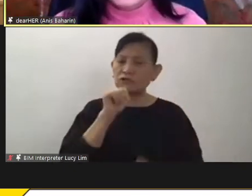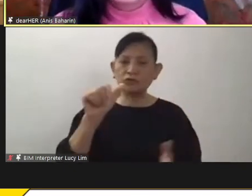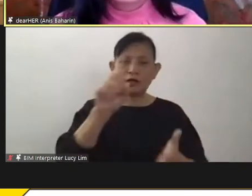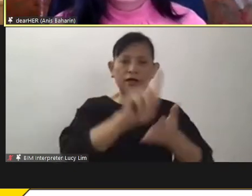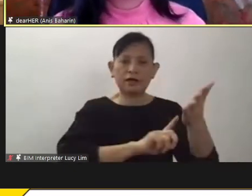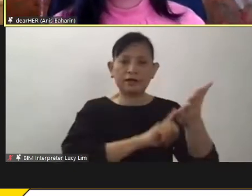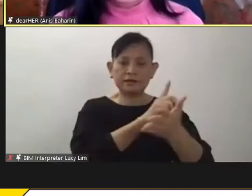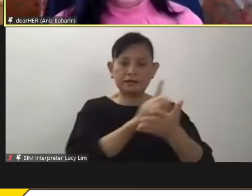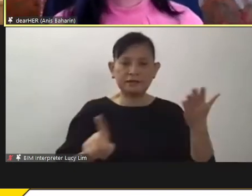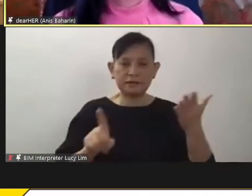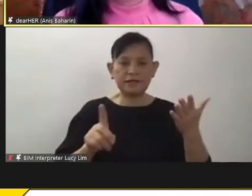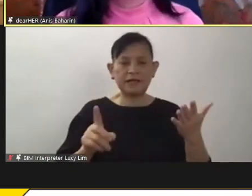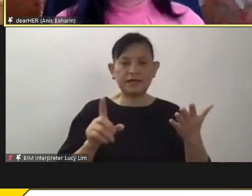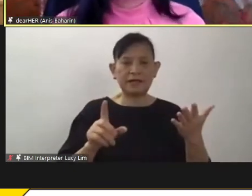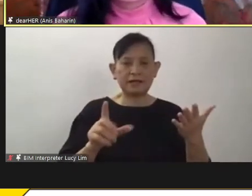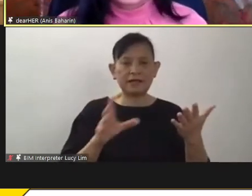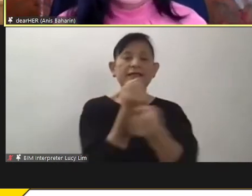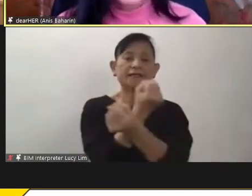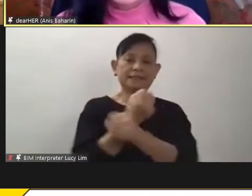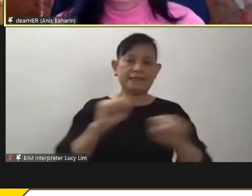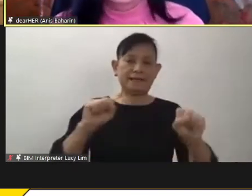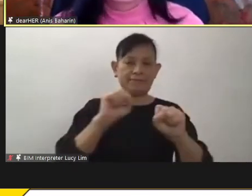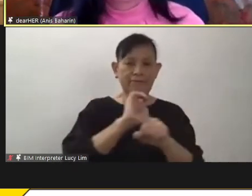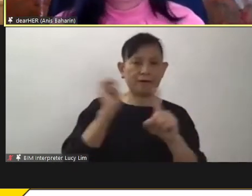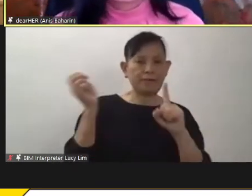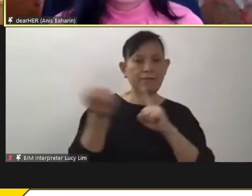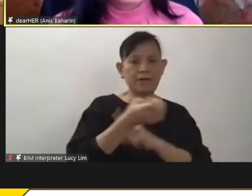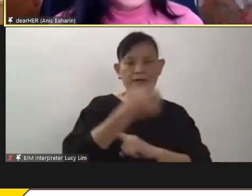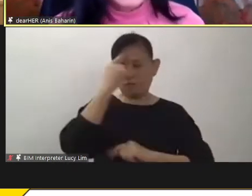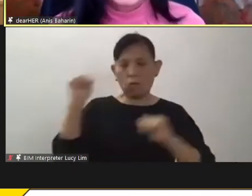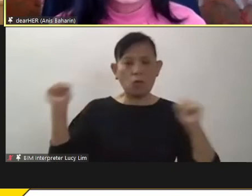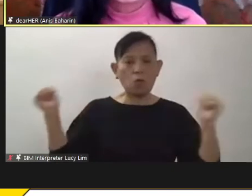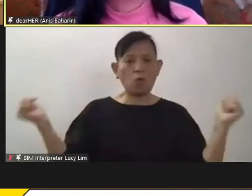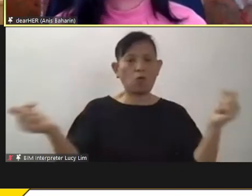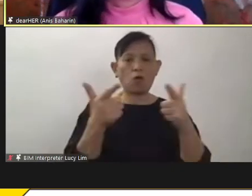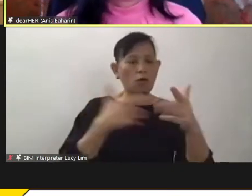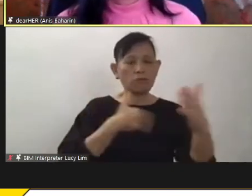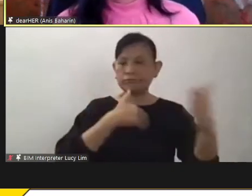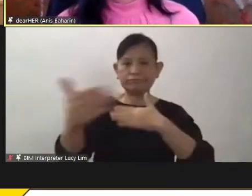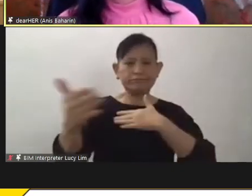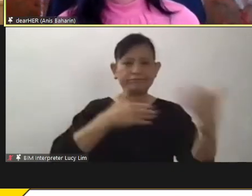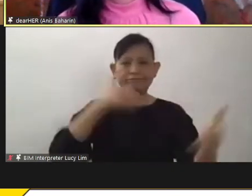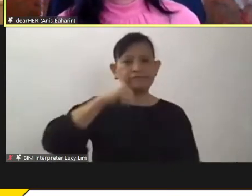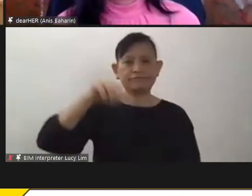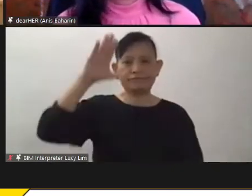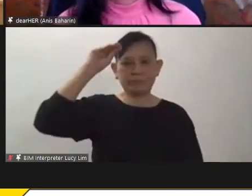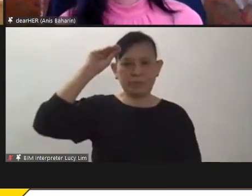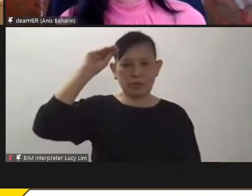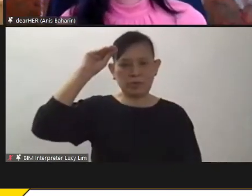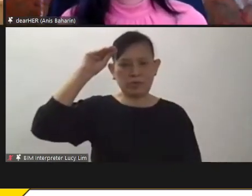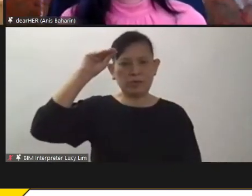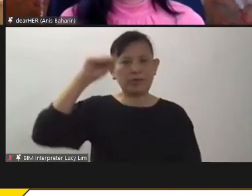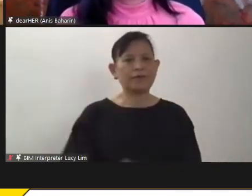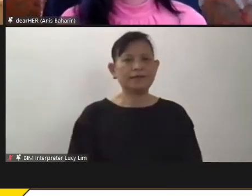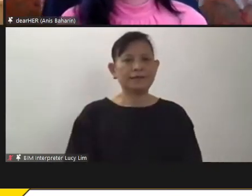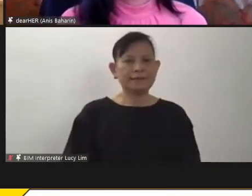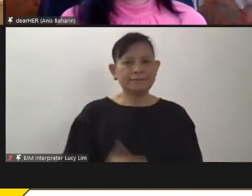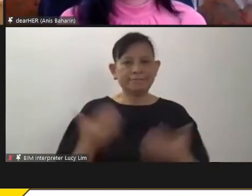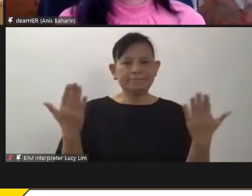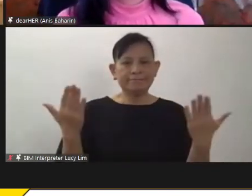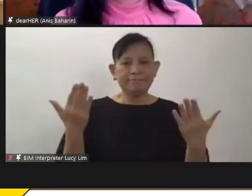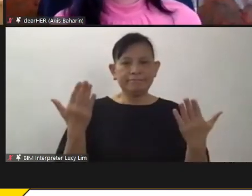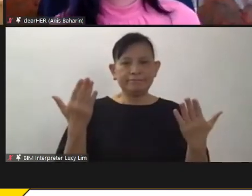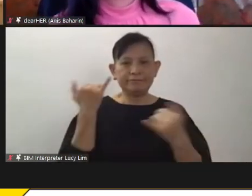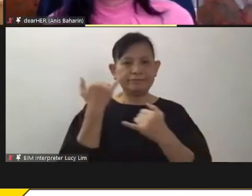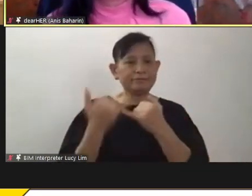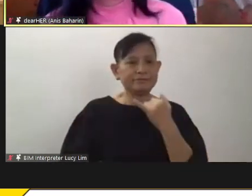non-discrimination, and a safe environment for everyone, regardless of their gender. All right. Thank you, Anis. Last but